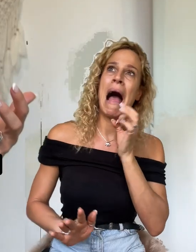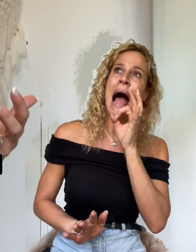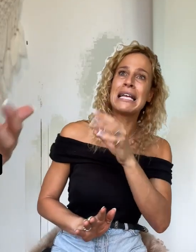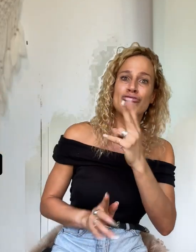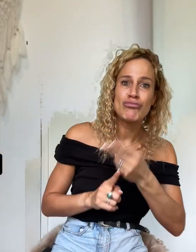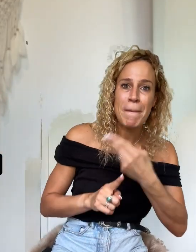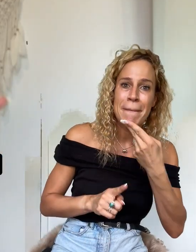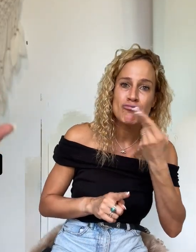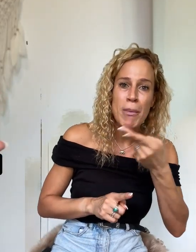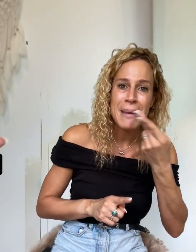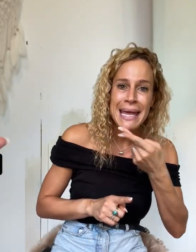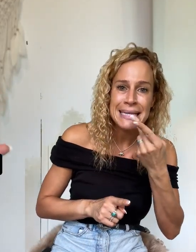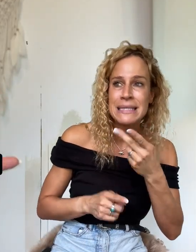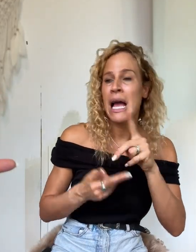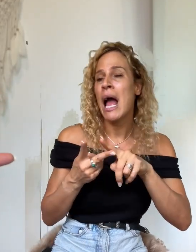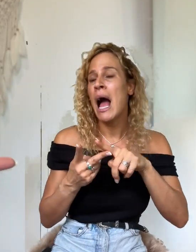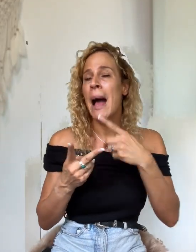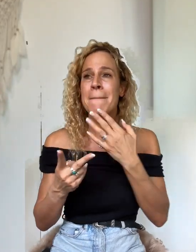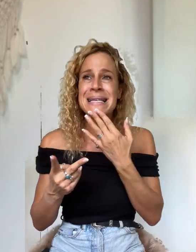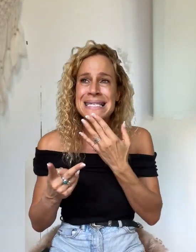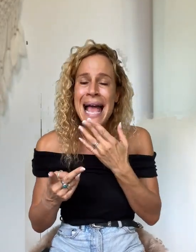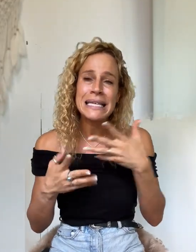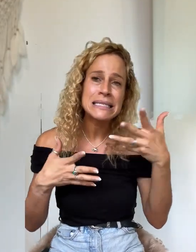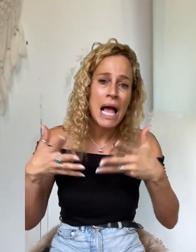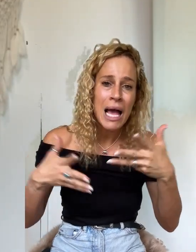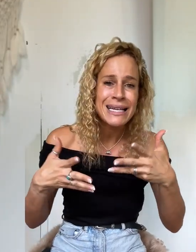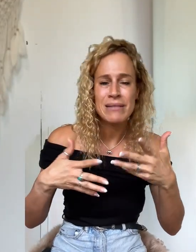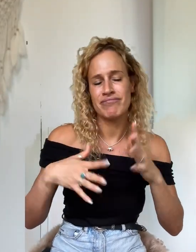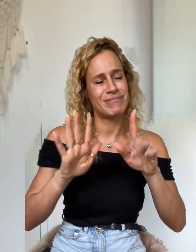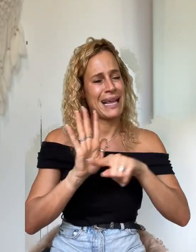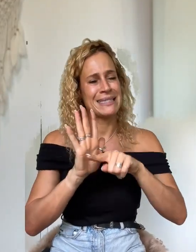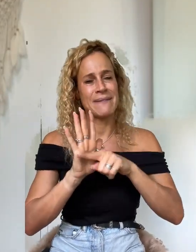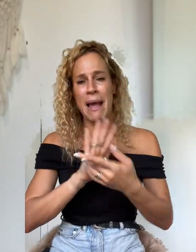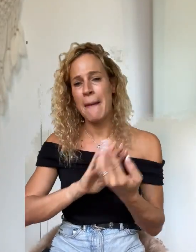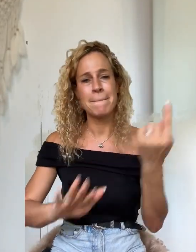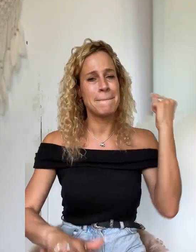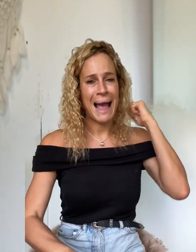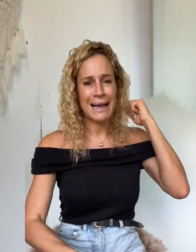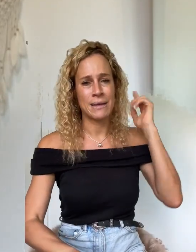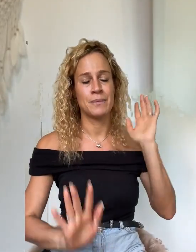many mistakes, I'm asking them to repeat themselves too much. Get that shit to the back of your head.